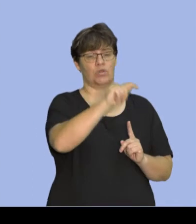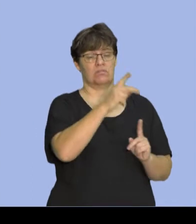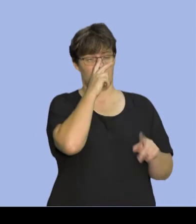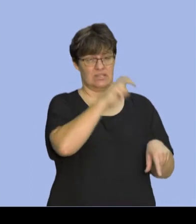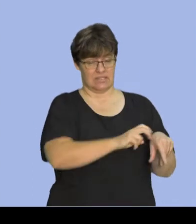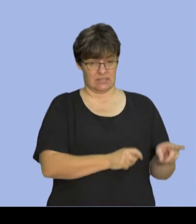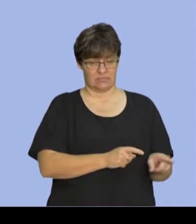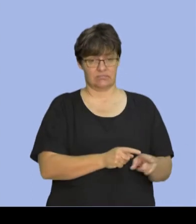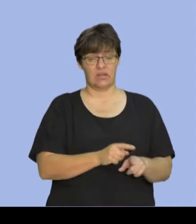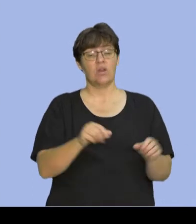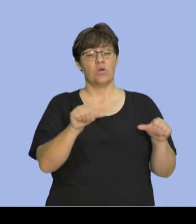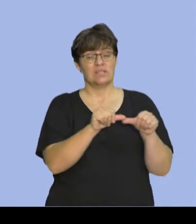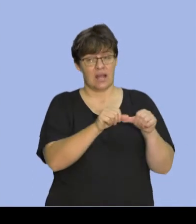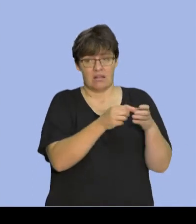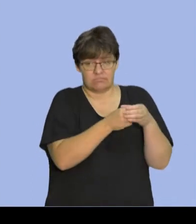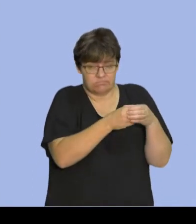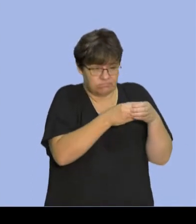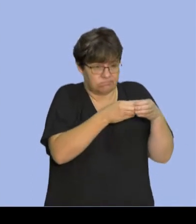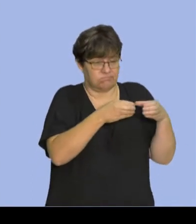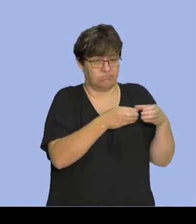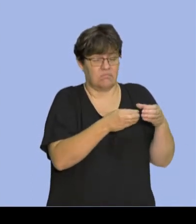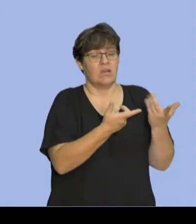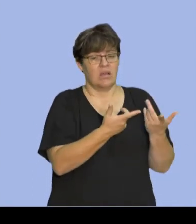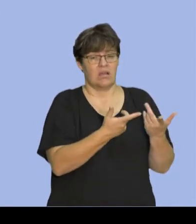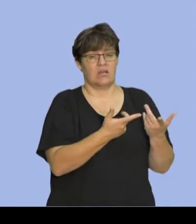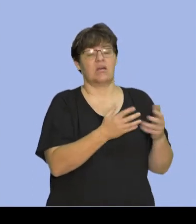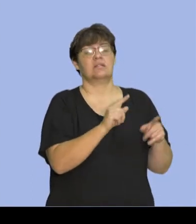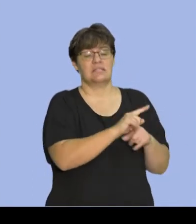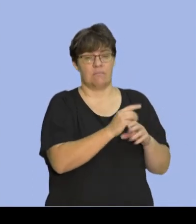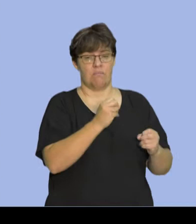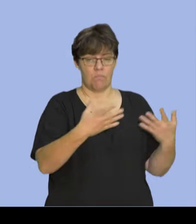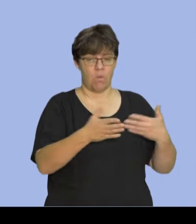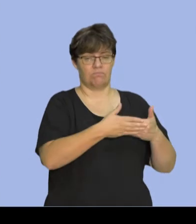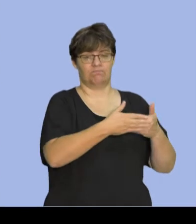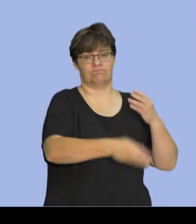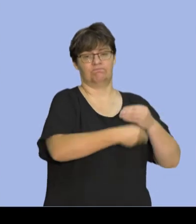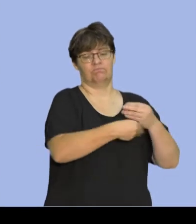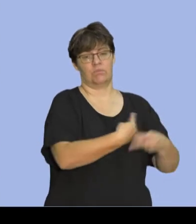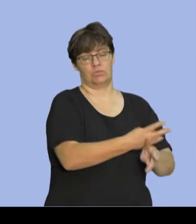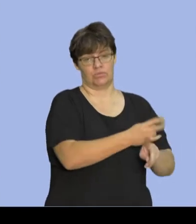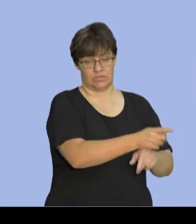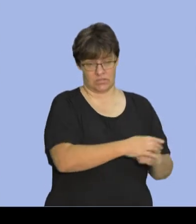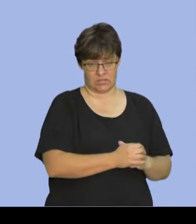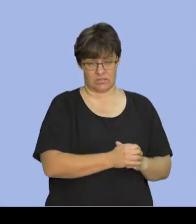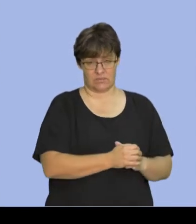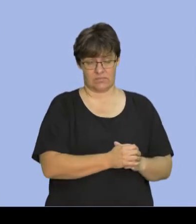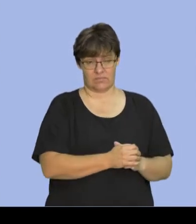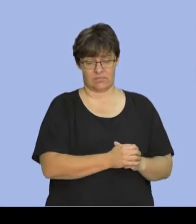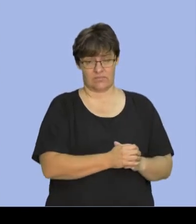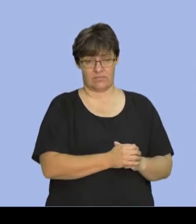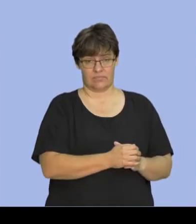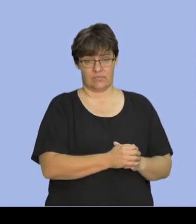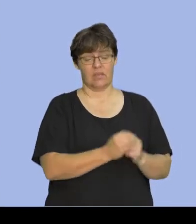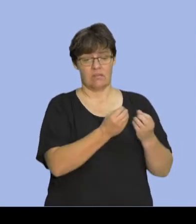increases in size and volume as more cell organelles are produced. So after cells divide, it produces